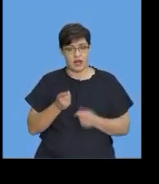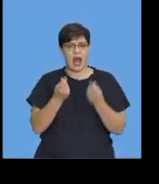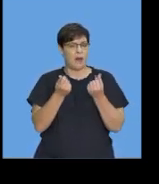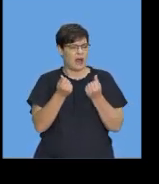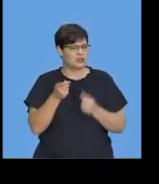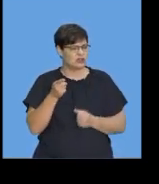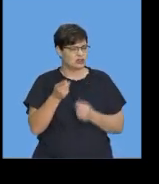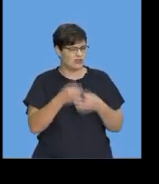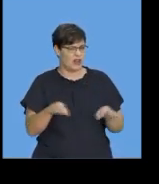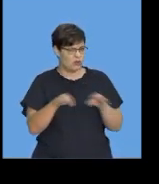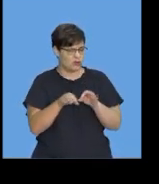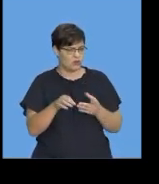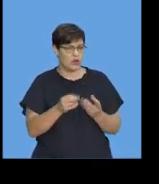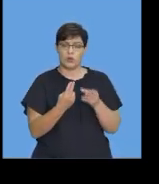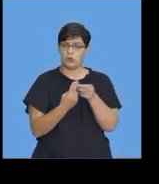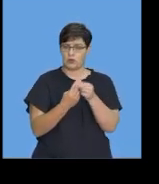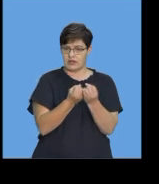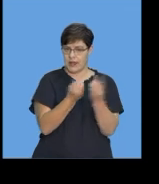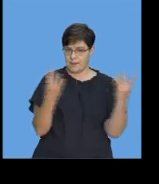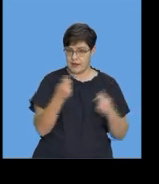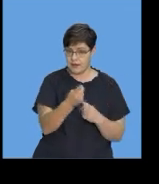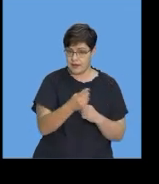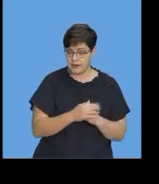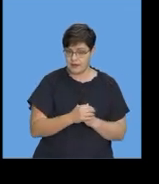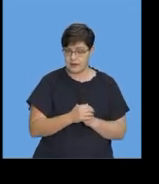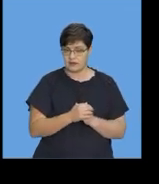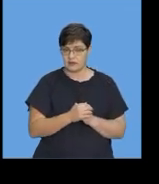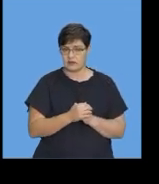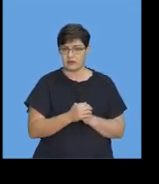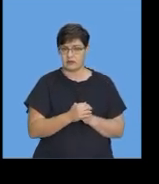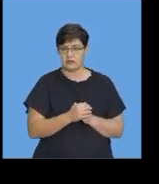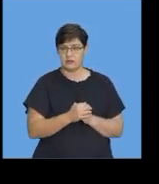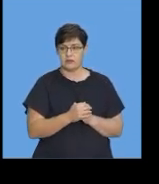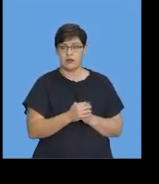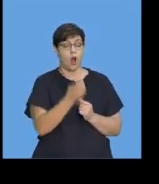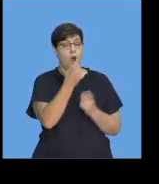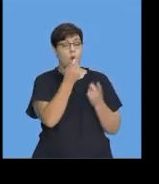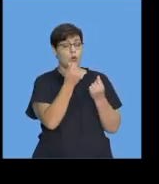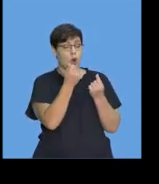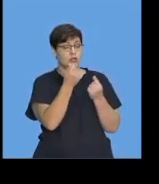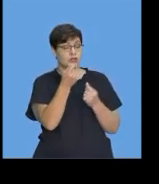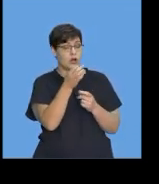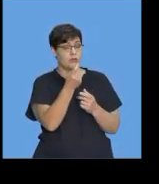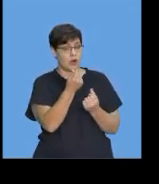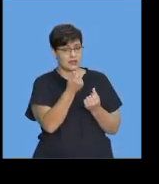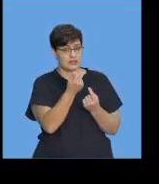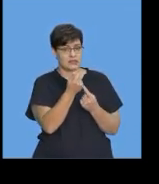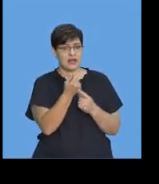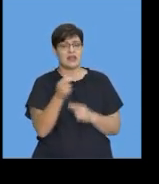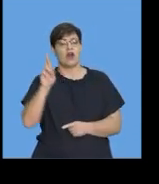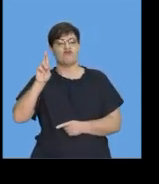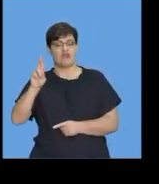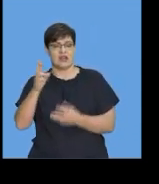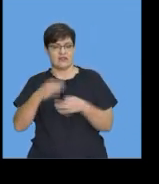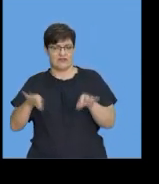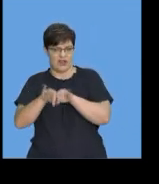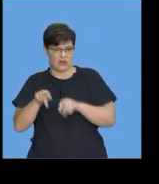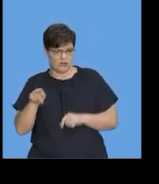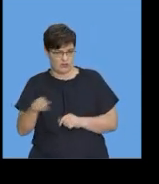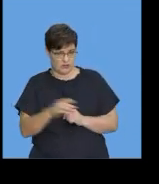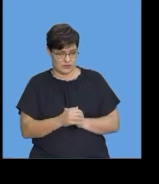stock, the number of units, the cost price per unit, and obviously the rand value.